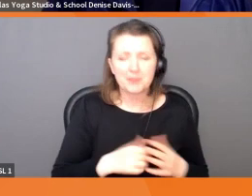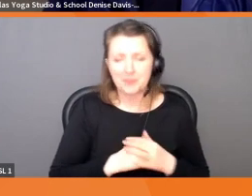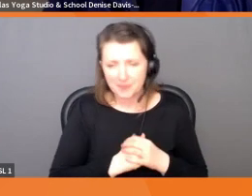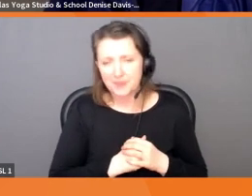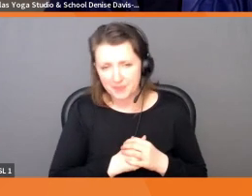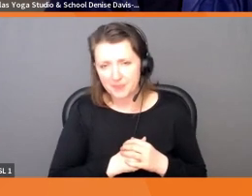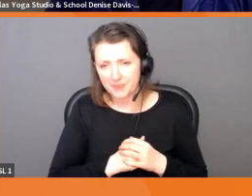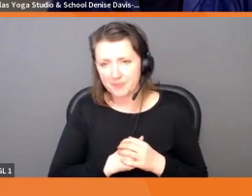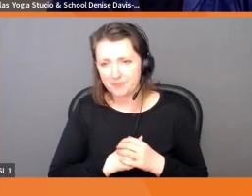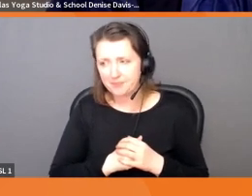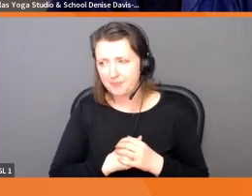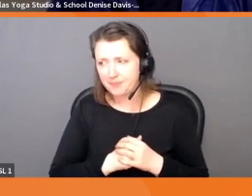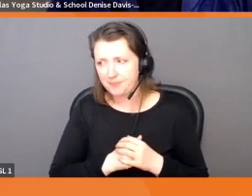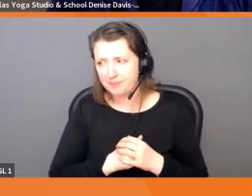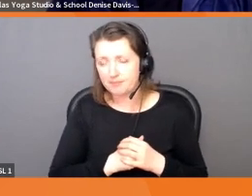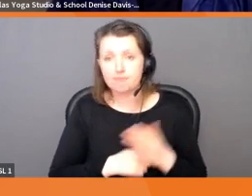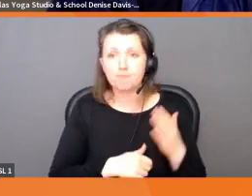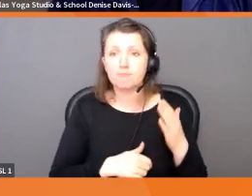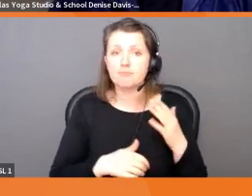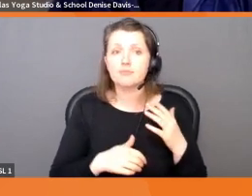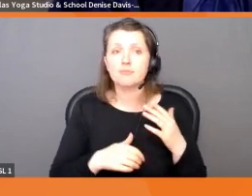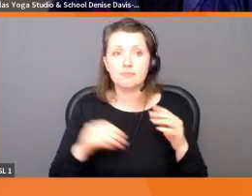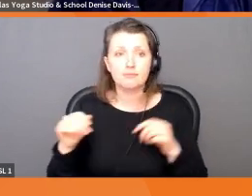And so moving along here,